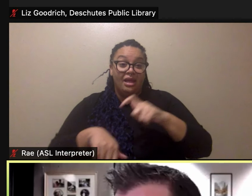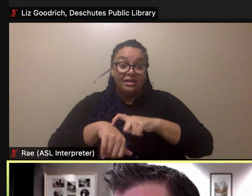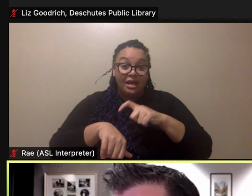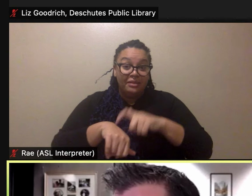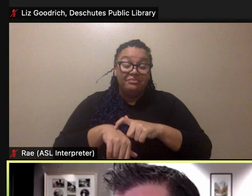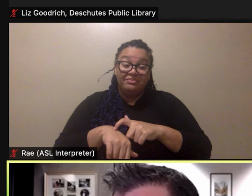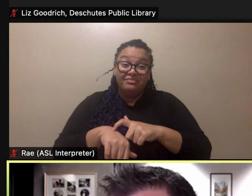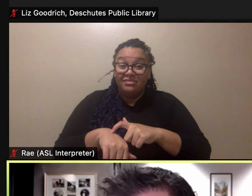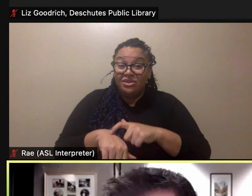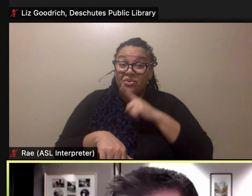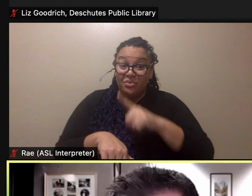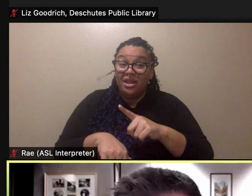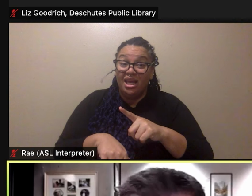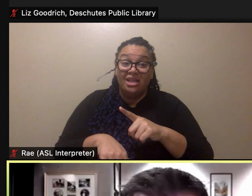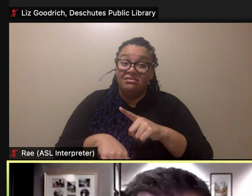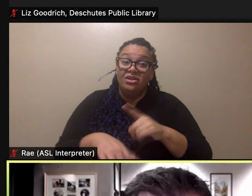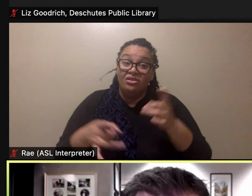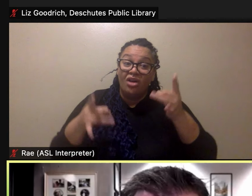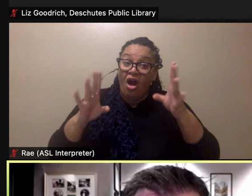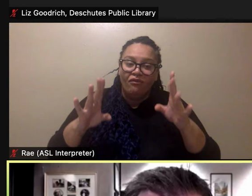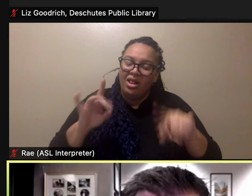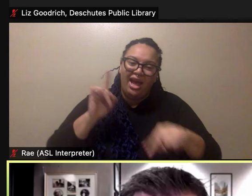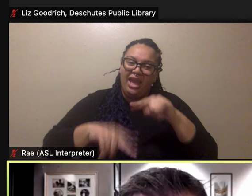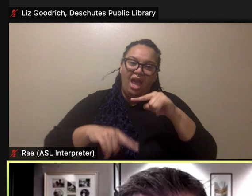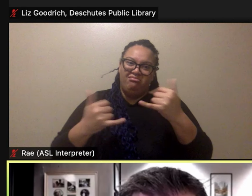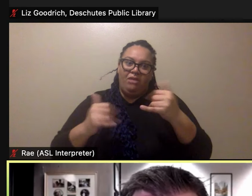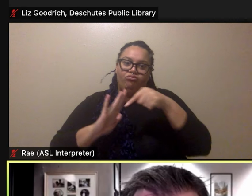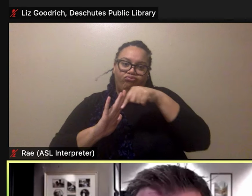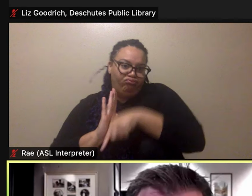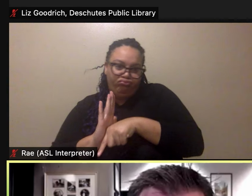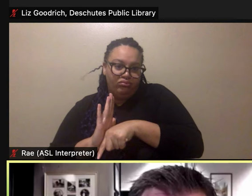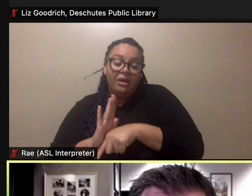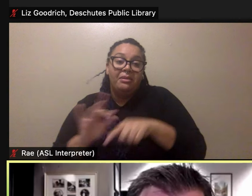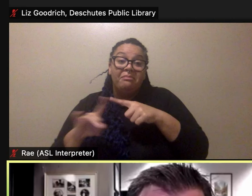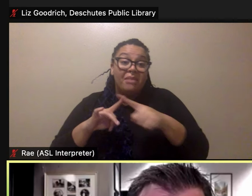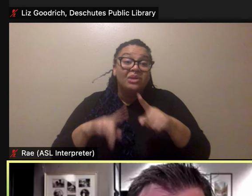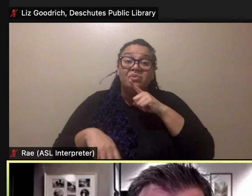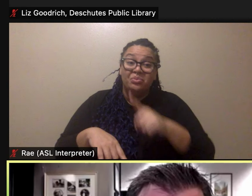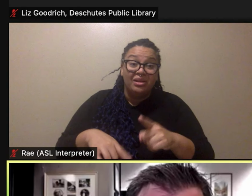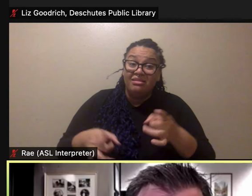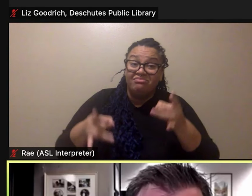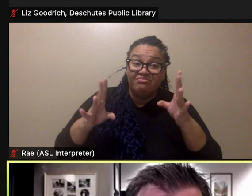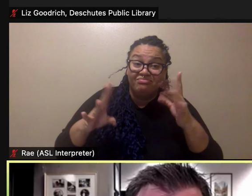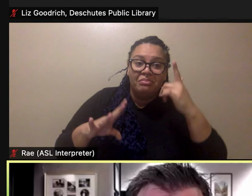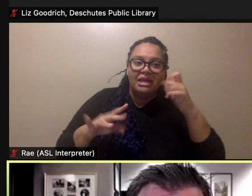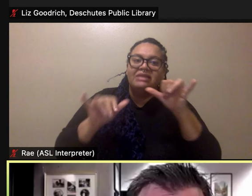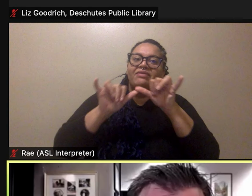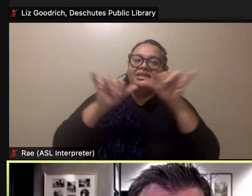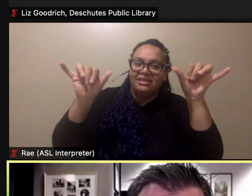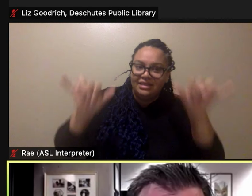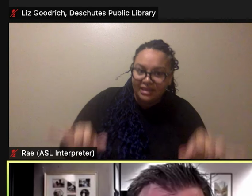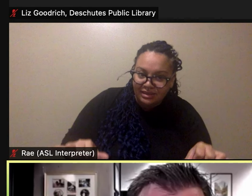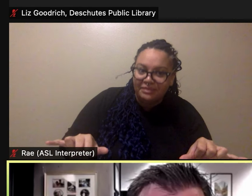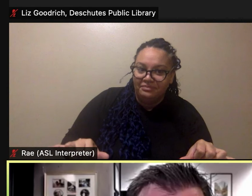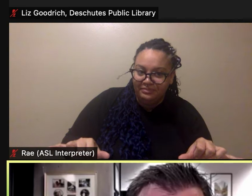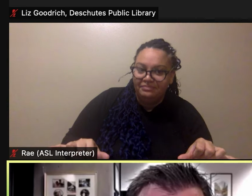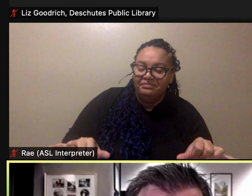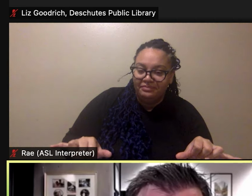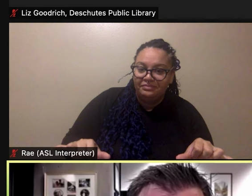And I don't have time to go into the detail of how brutal it was, but it was brutal because of the system.